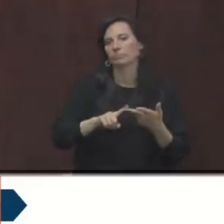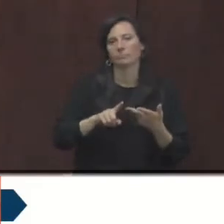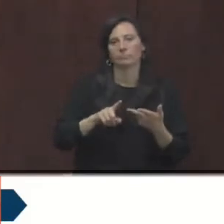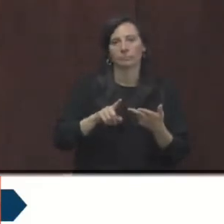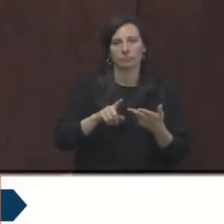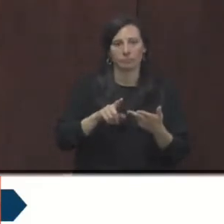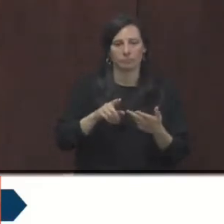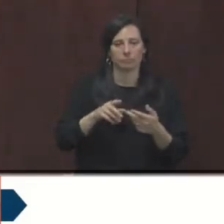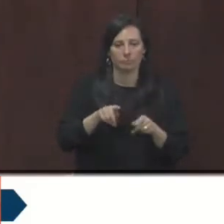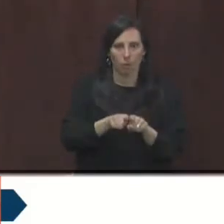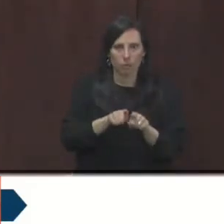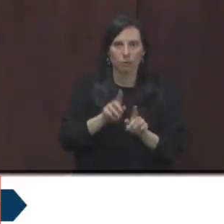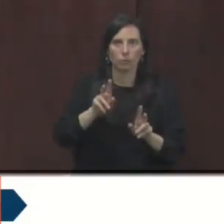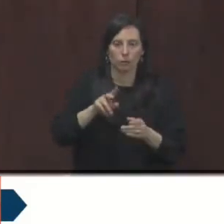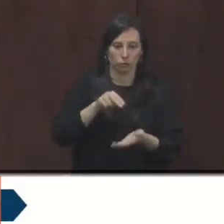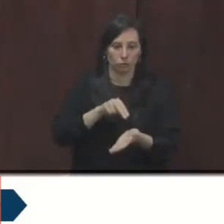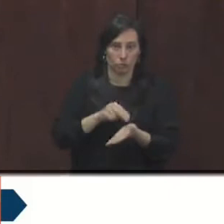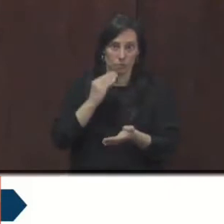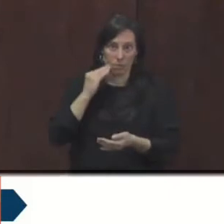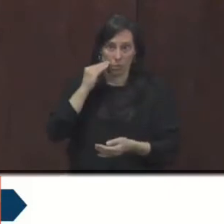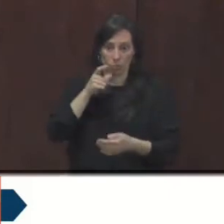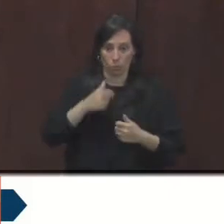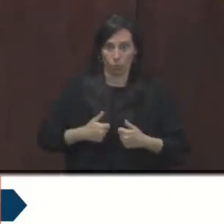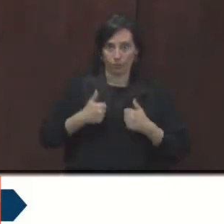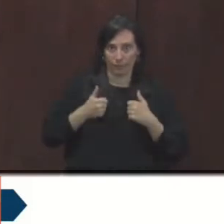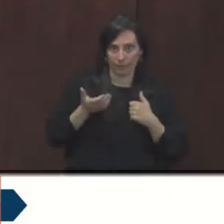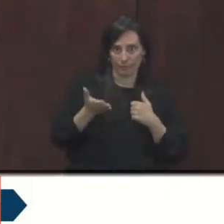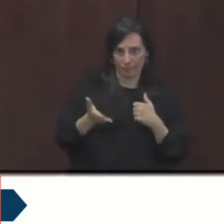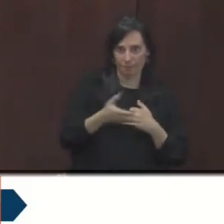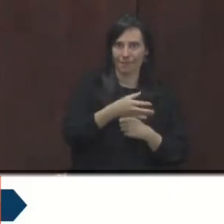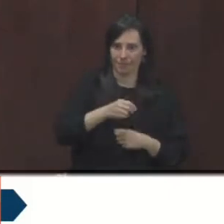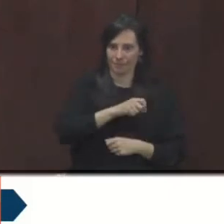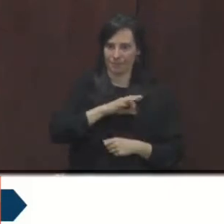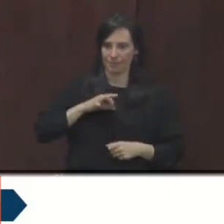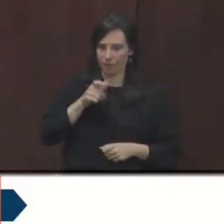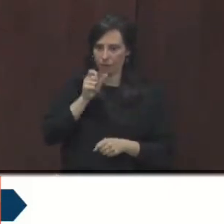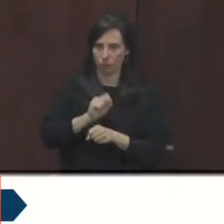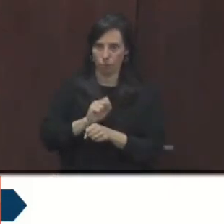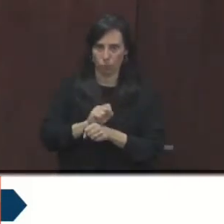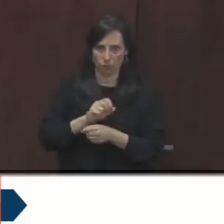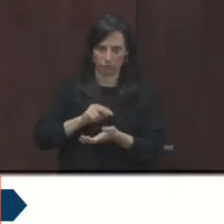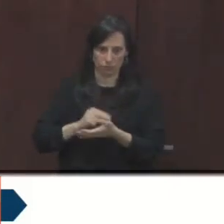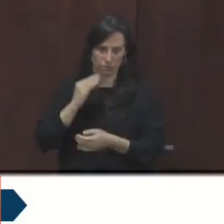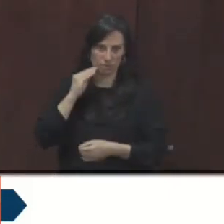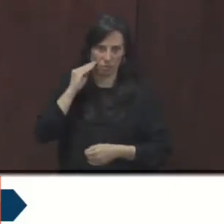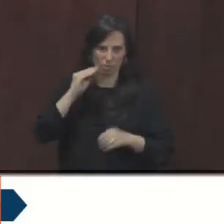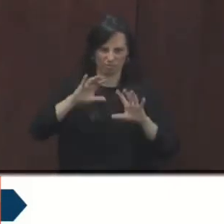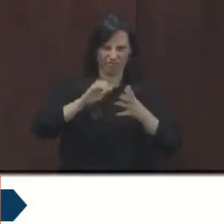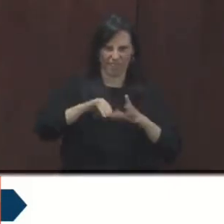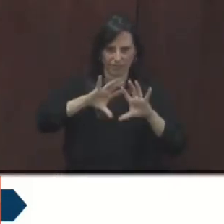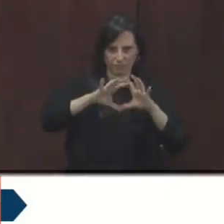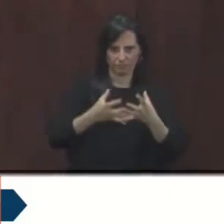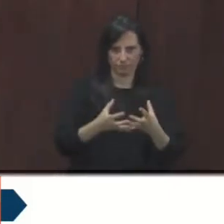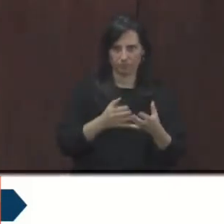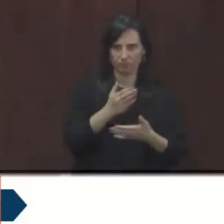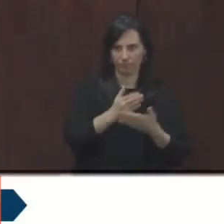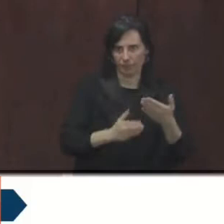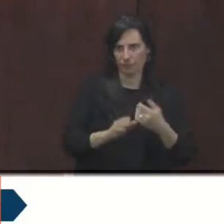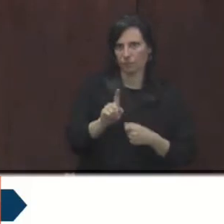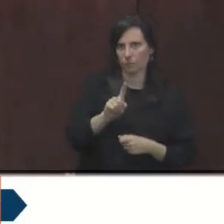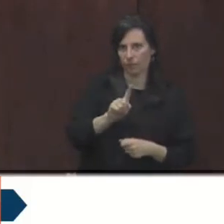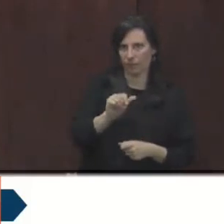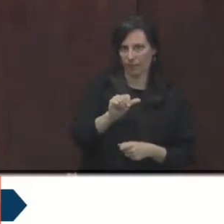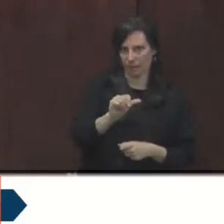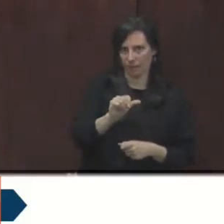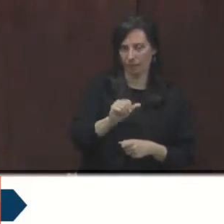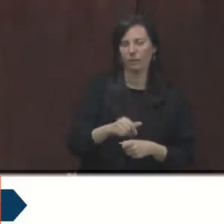additionally, the long-term care facility residents and staff are in 1A. And just of note that there is a